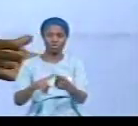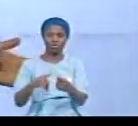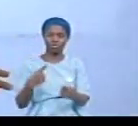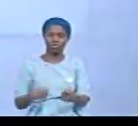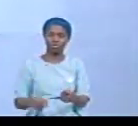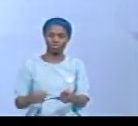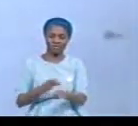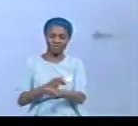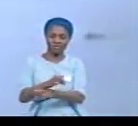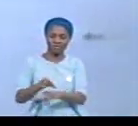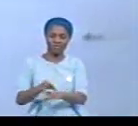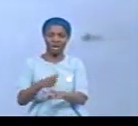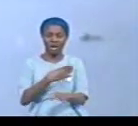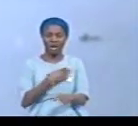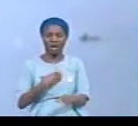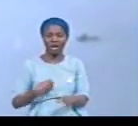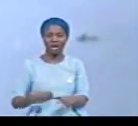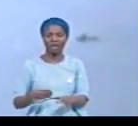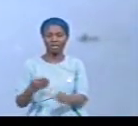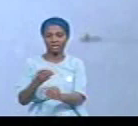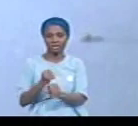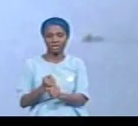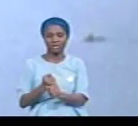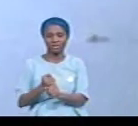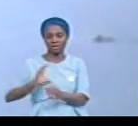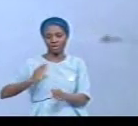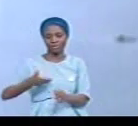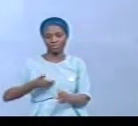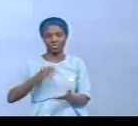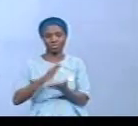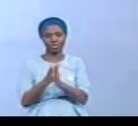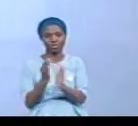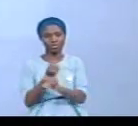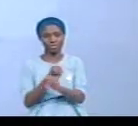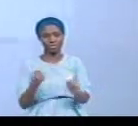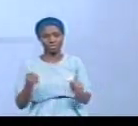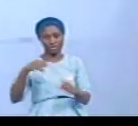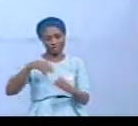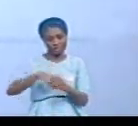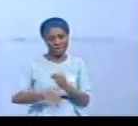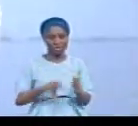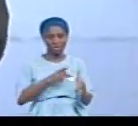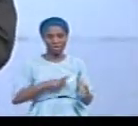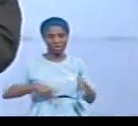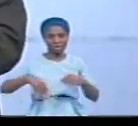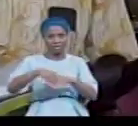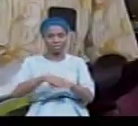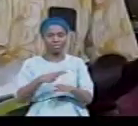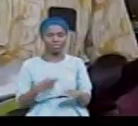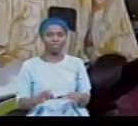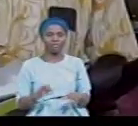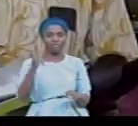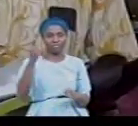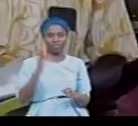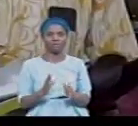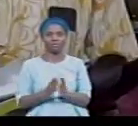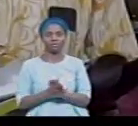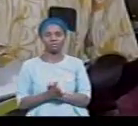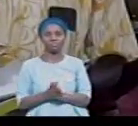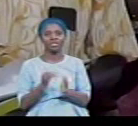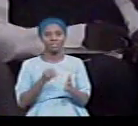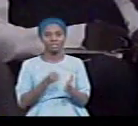and get souls saved into the kingdom of God. It will